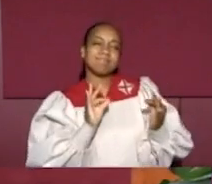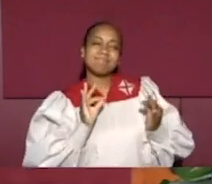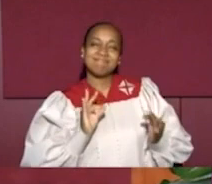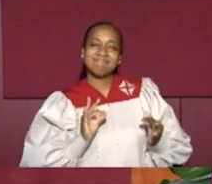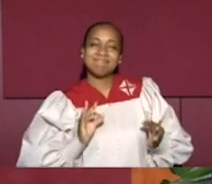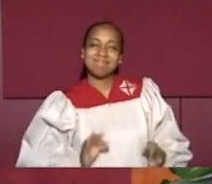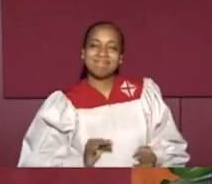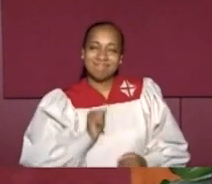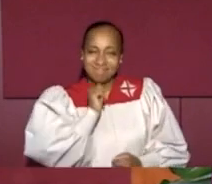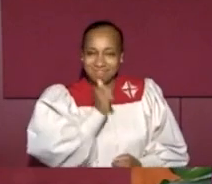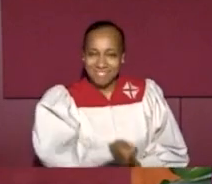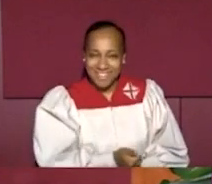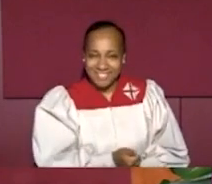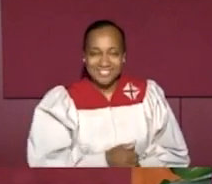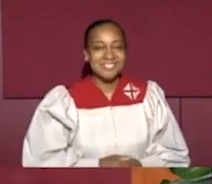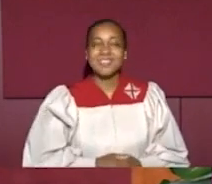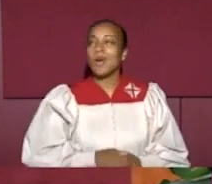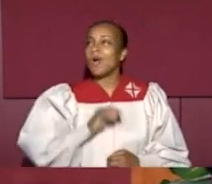it.